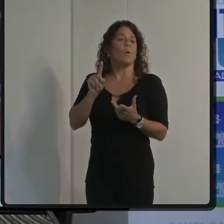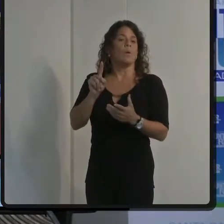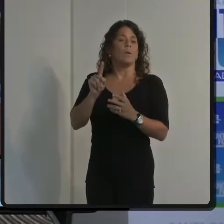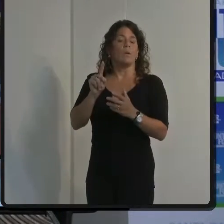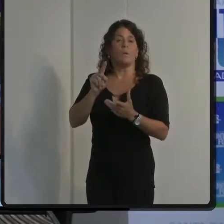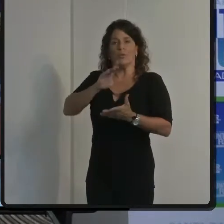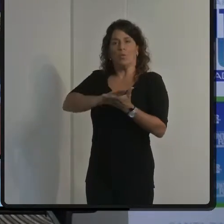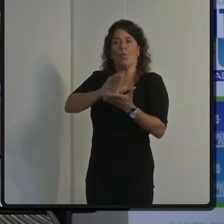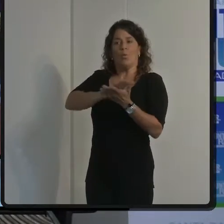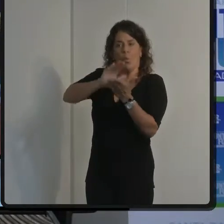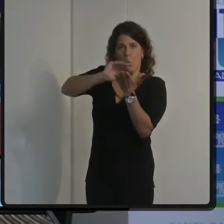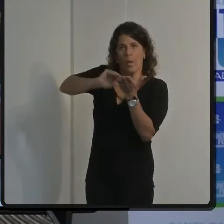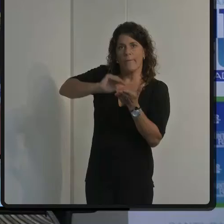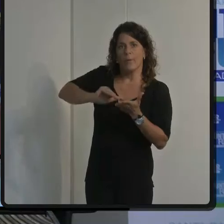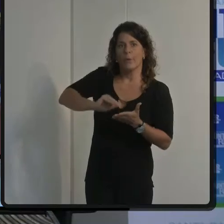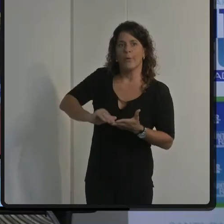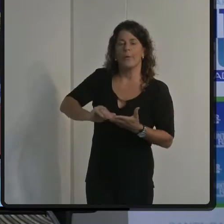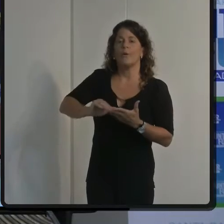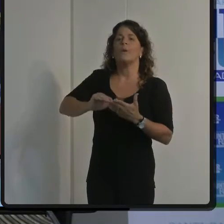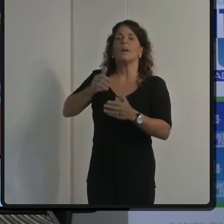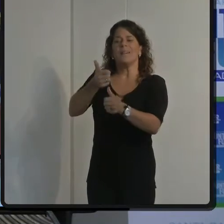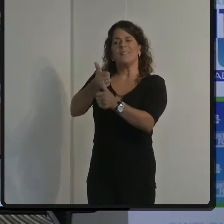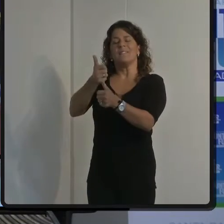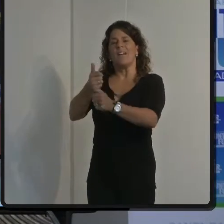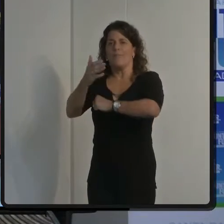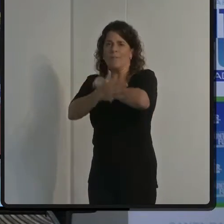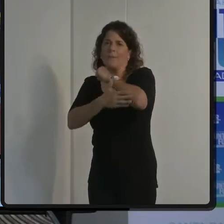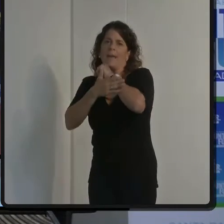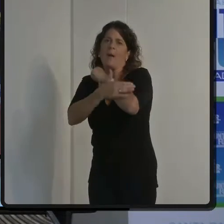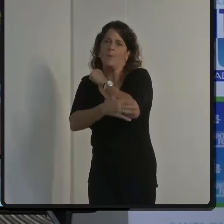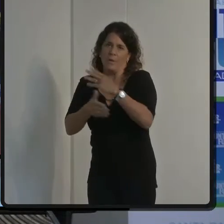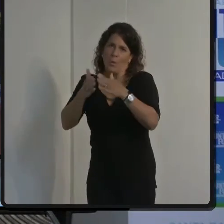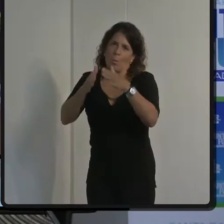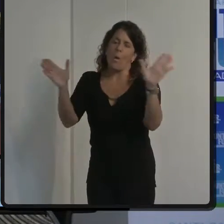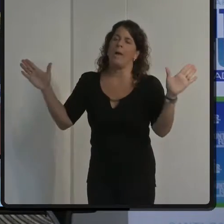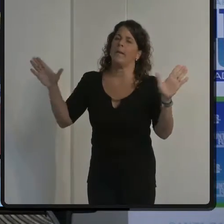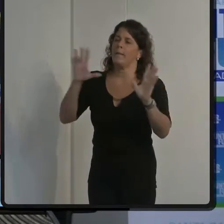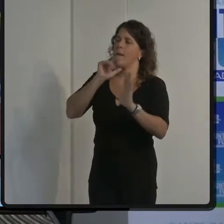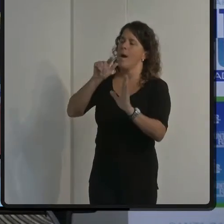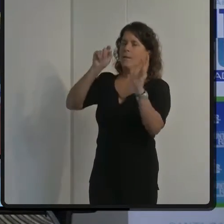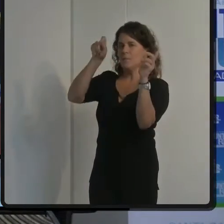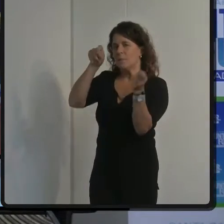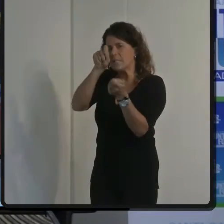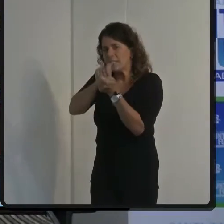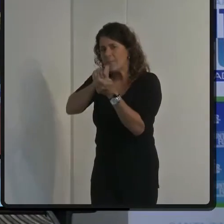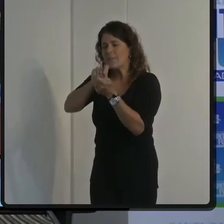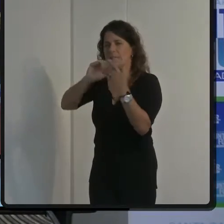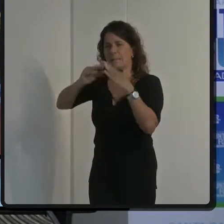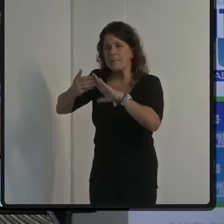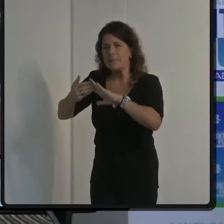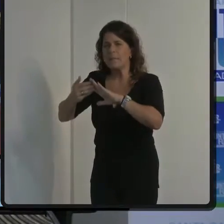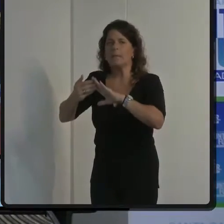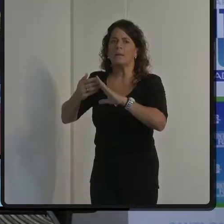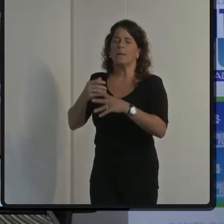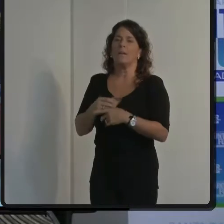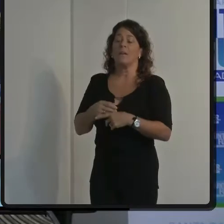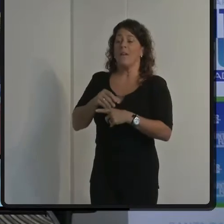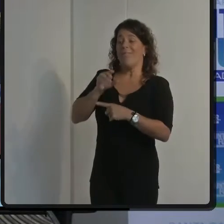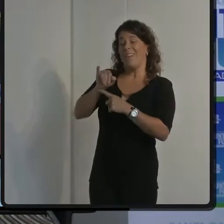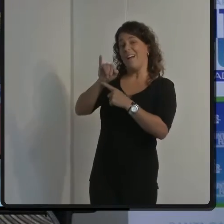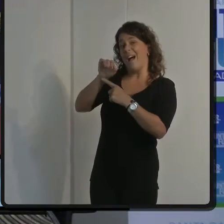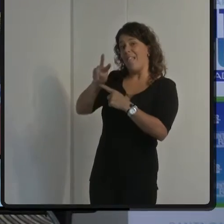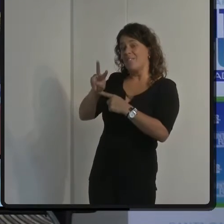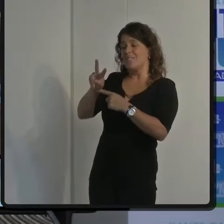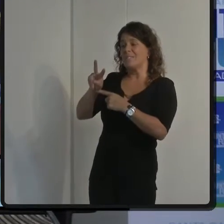for allowing a waiver is countywide, and it's not that granular. So Isla Vista Elementary School is